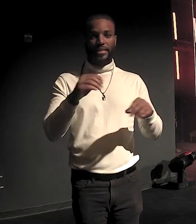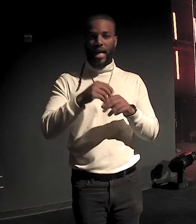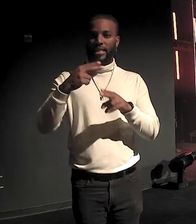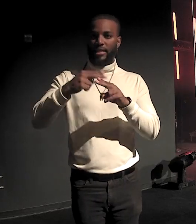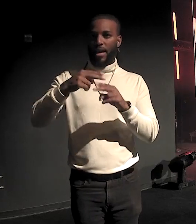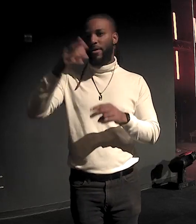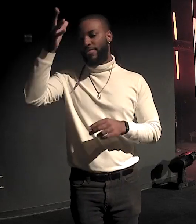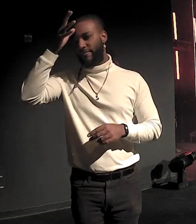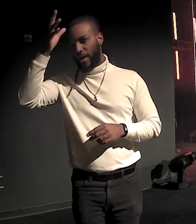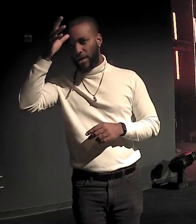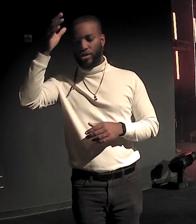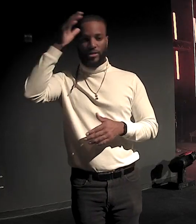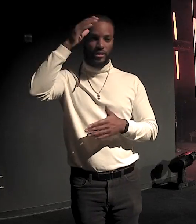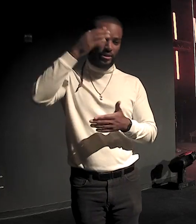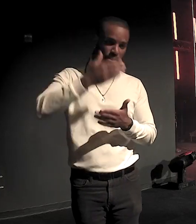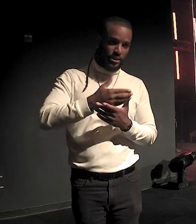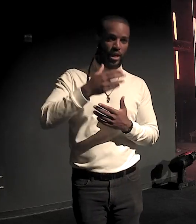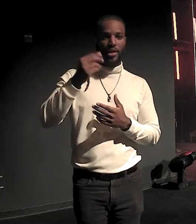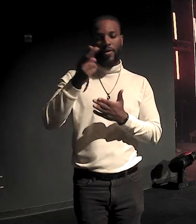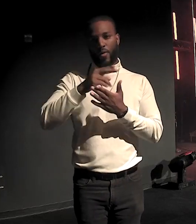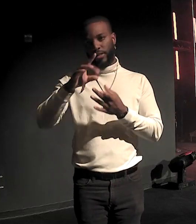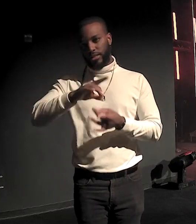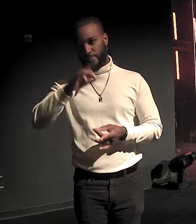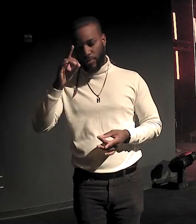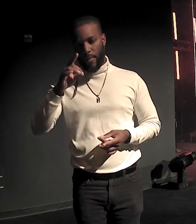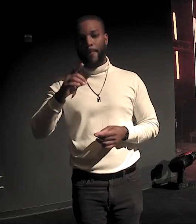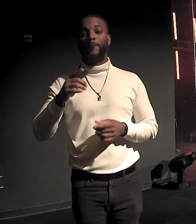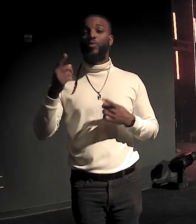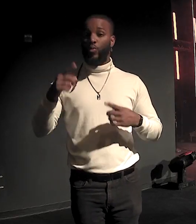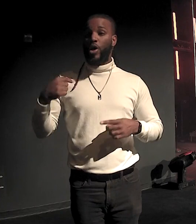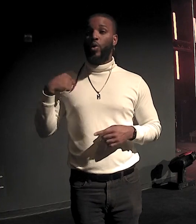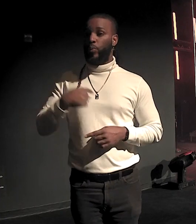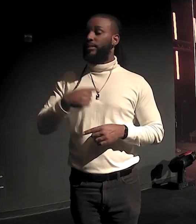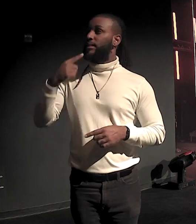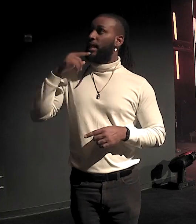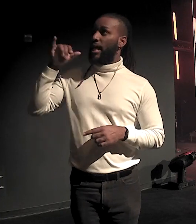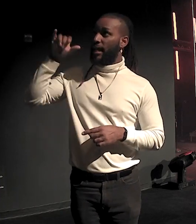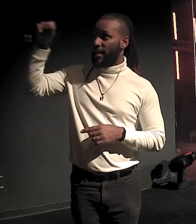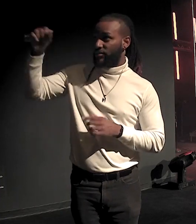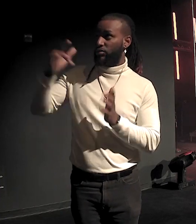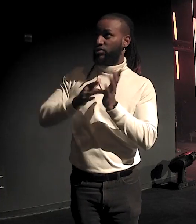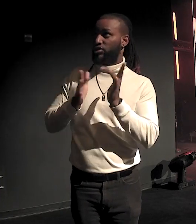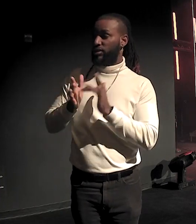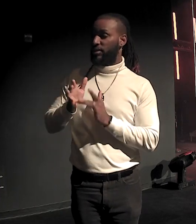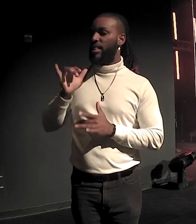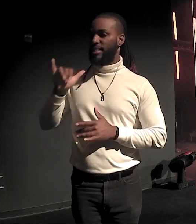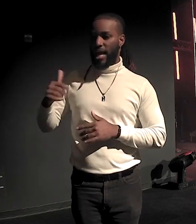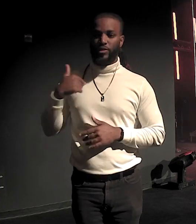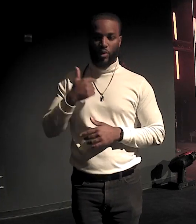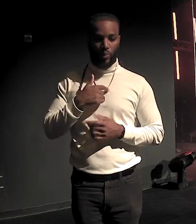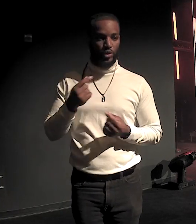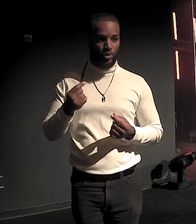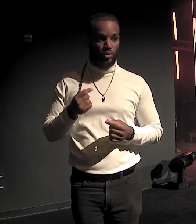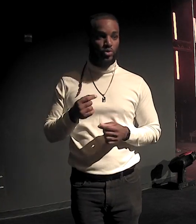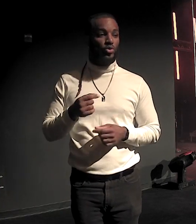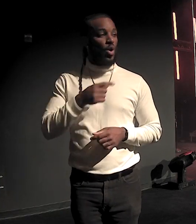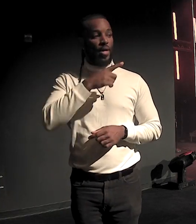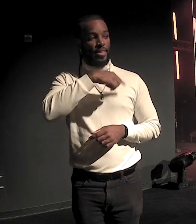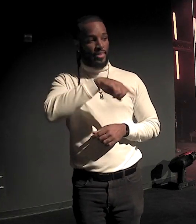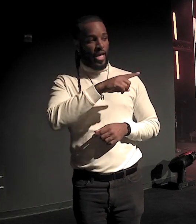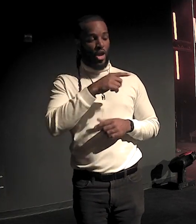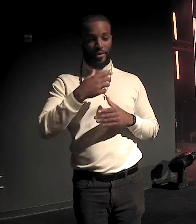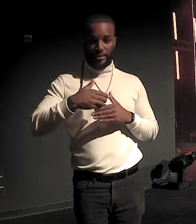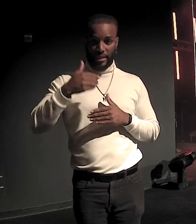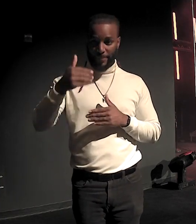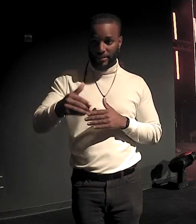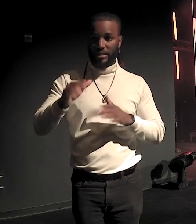the name of the Father, Son, and Jesus. When we say yes to Jesus, that's what we do. So they are stepping into